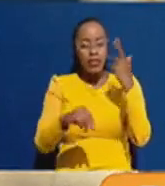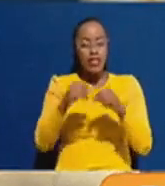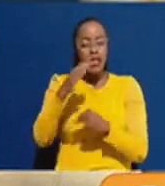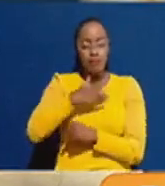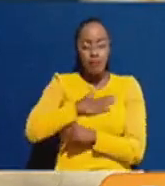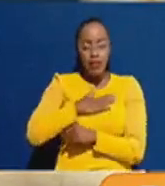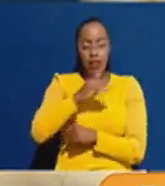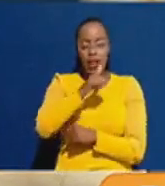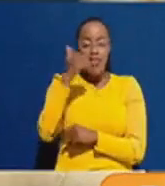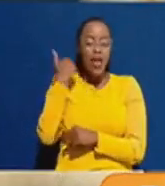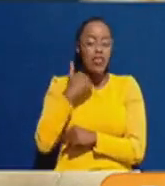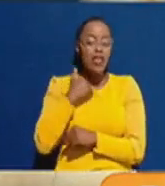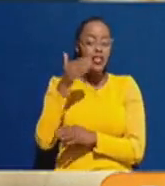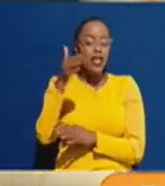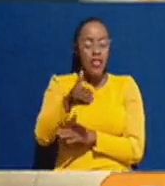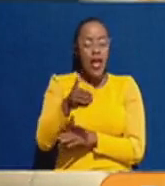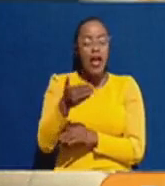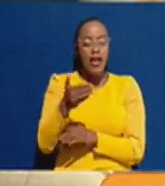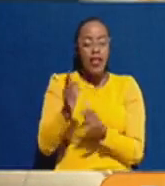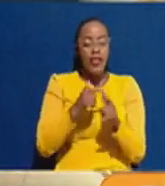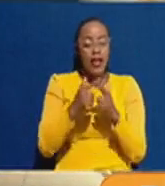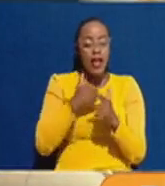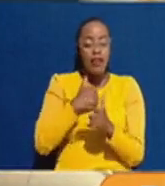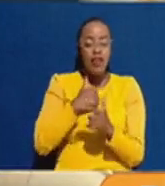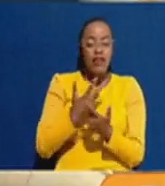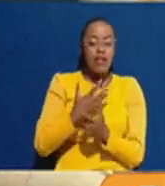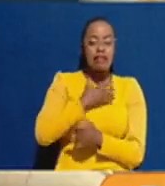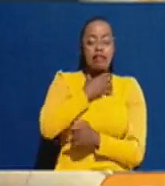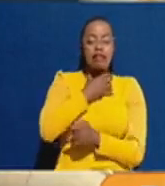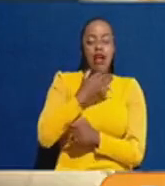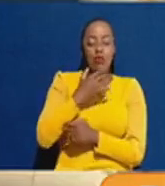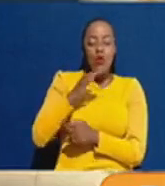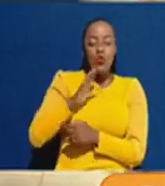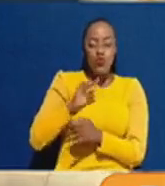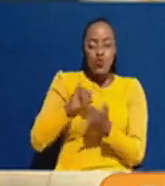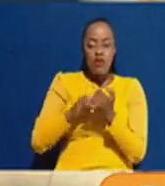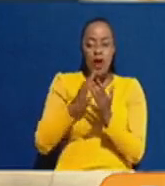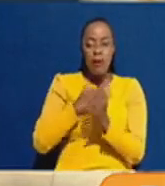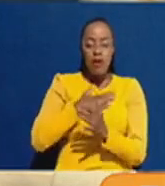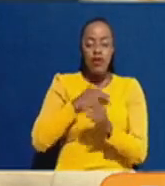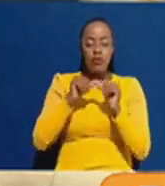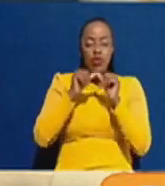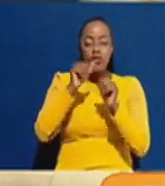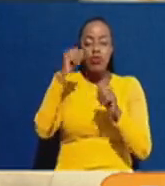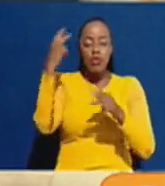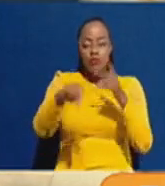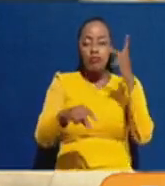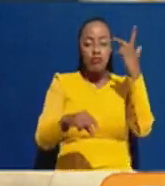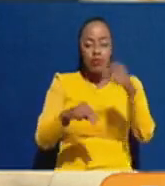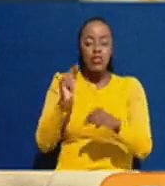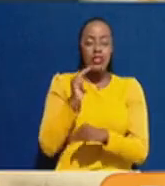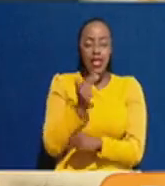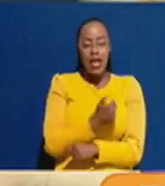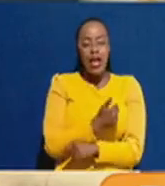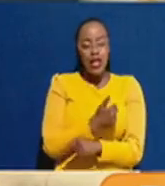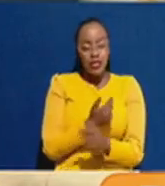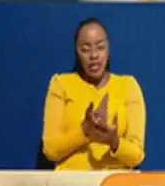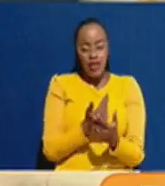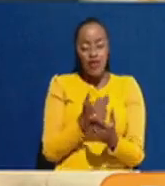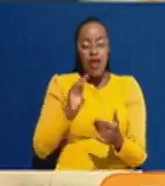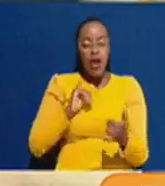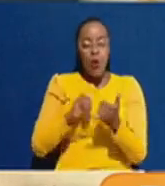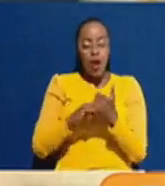other thugs in the room and they held both myself and my wife's hands down so that they could continue beating us. My